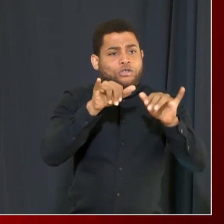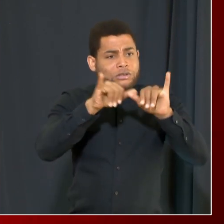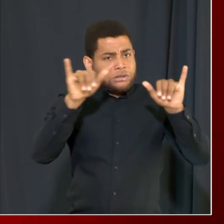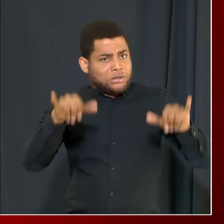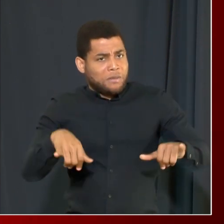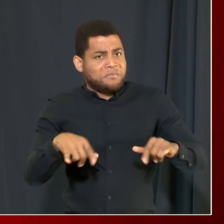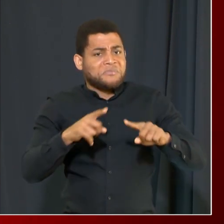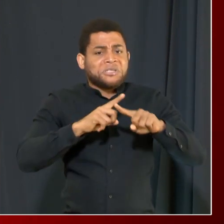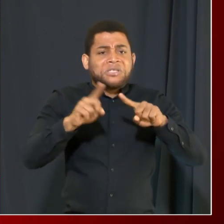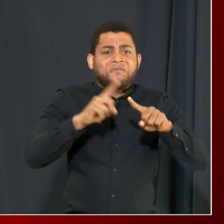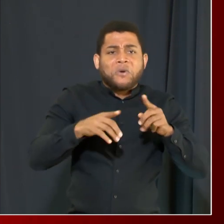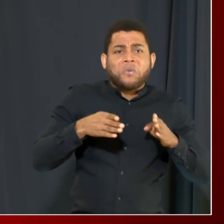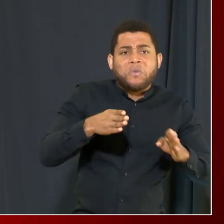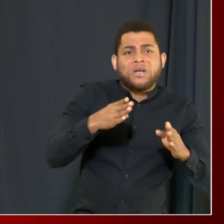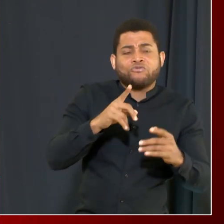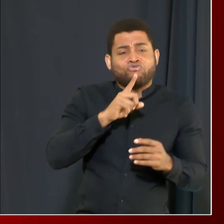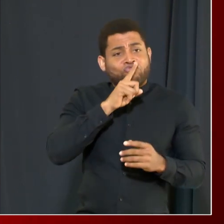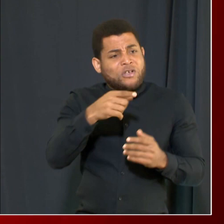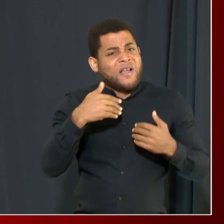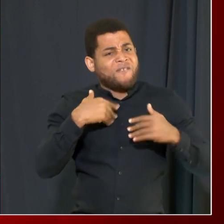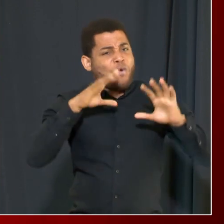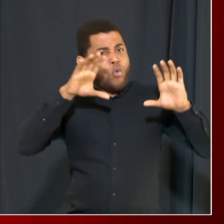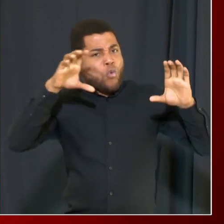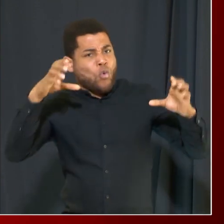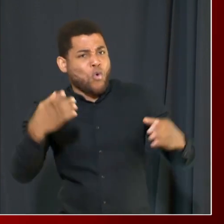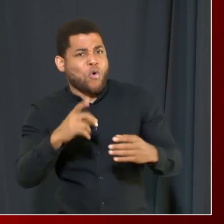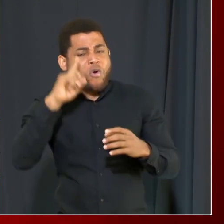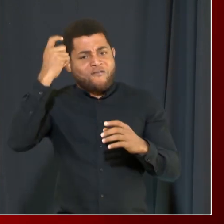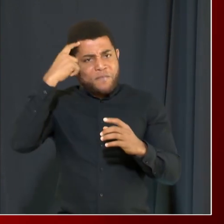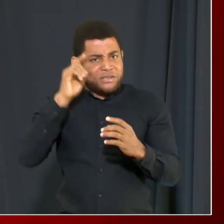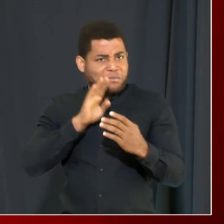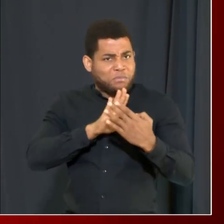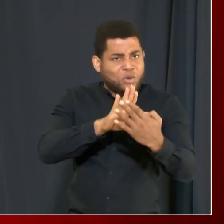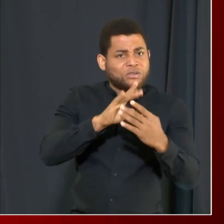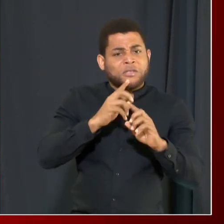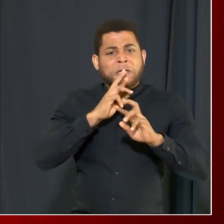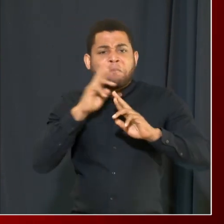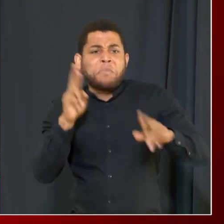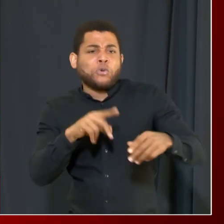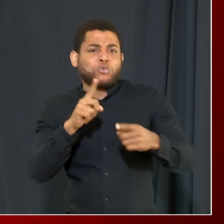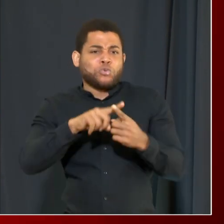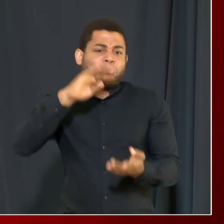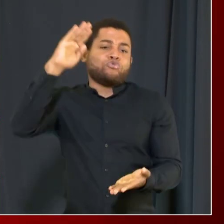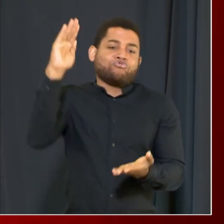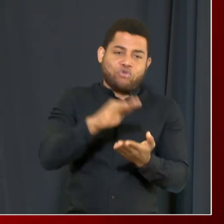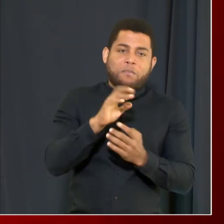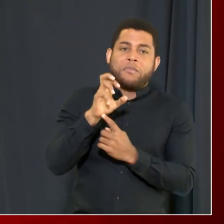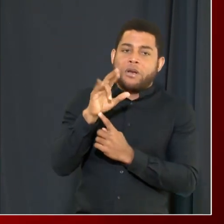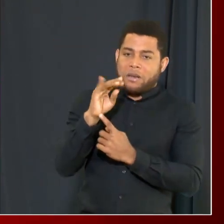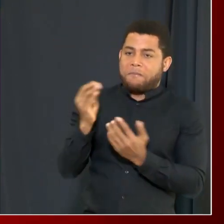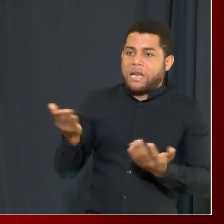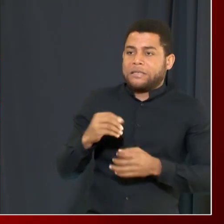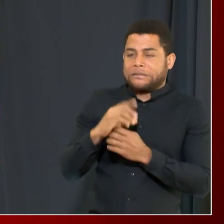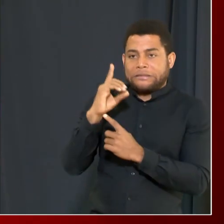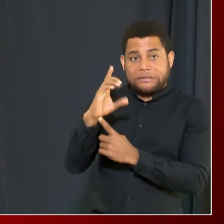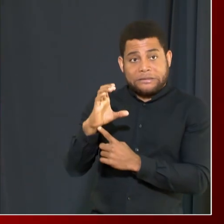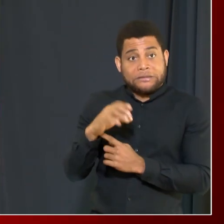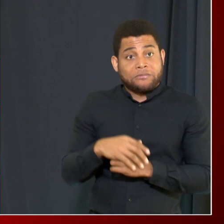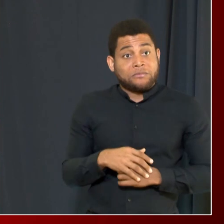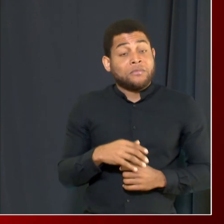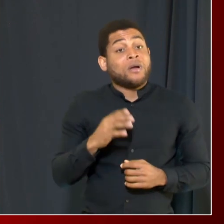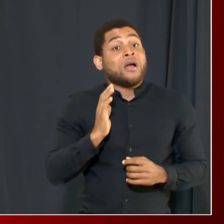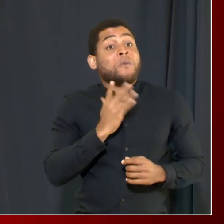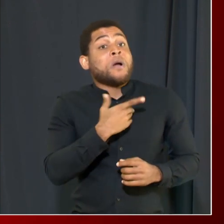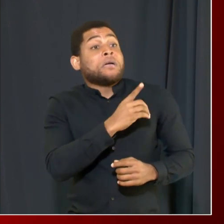that we can truly have a whole of government response to reducing crime. And so each of us as deputy mayors did that,